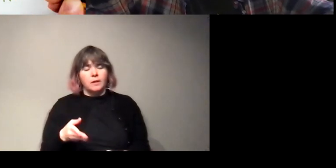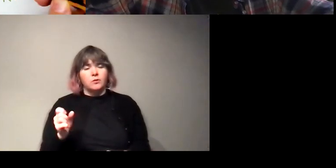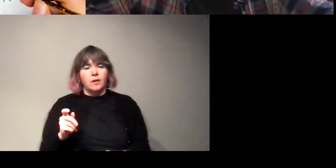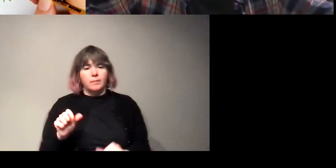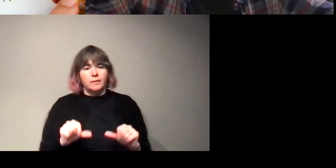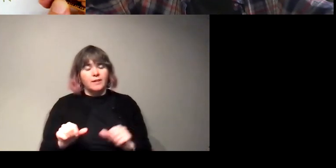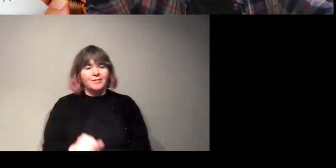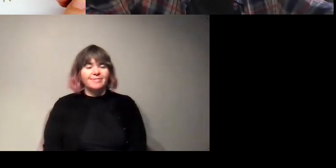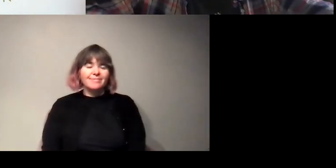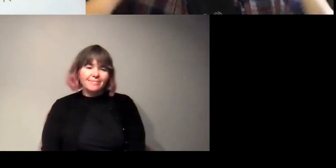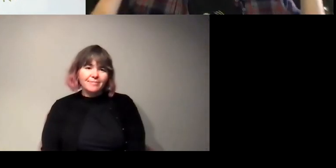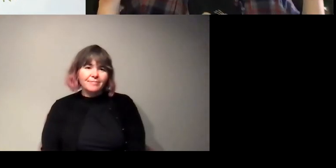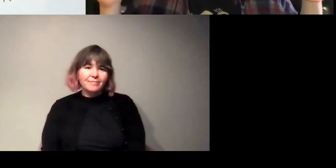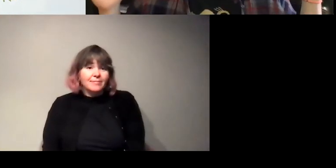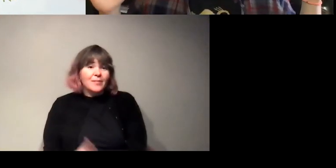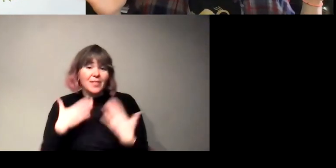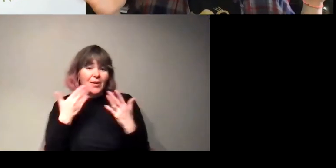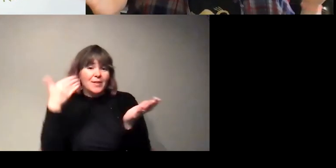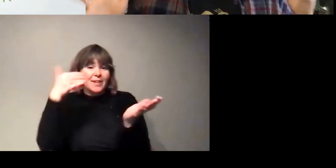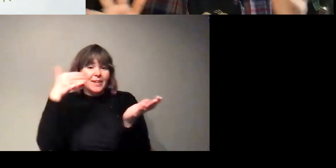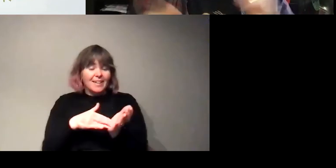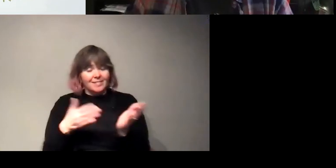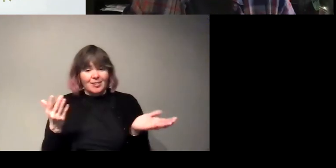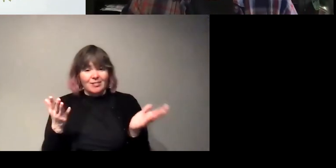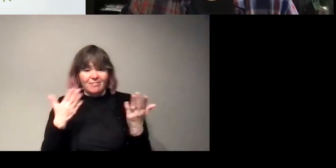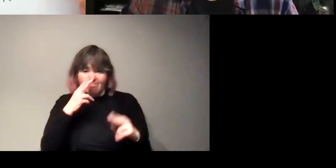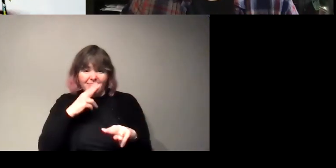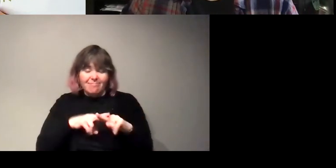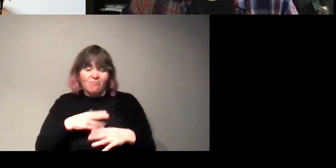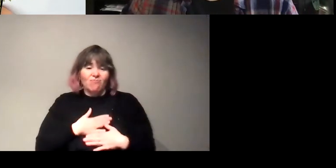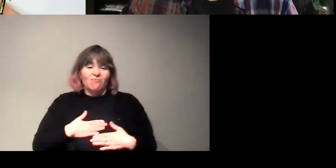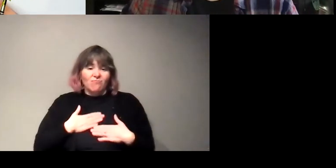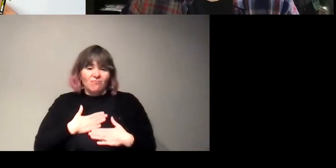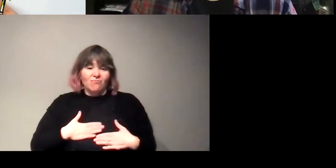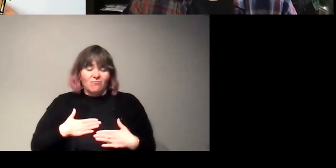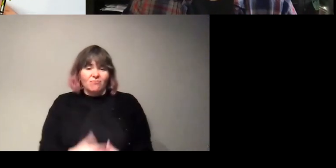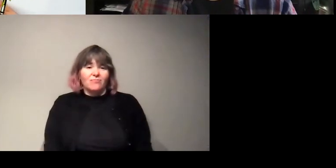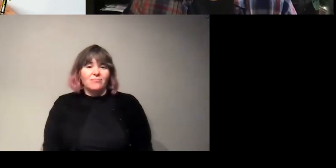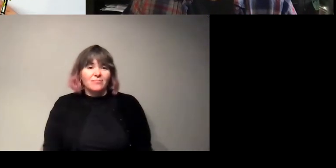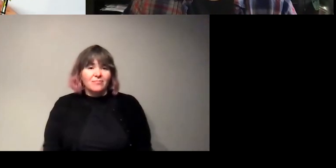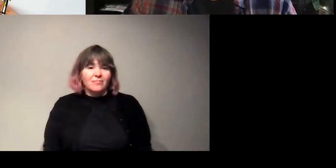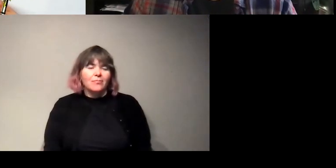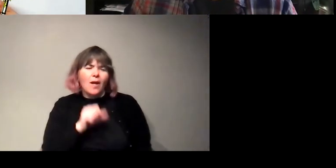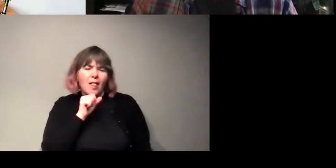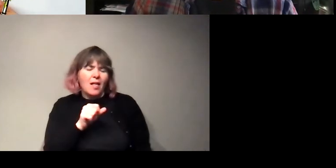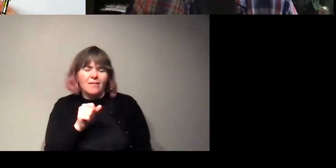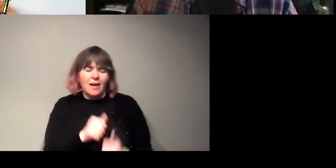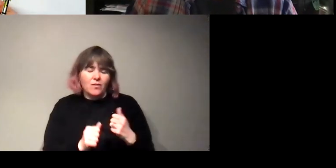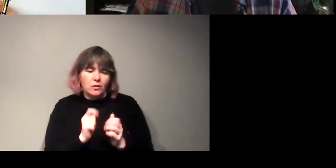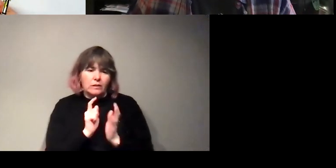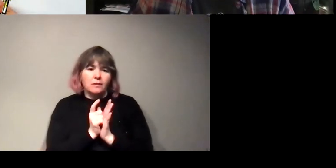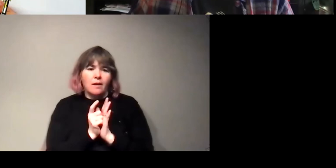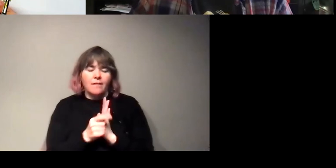youtube.com/Skypeascientist. Yeah, thank you again. This has been so fun and delightful, and I loved every second of it.